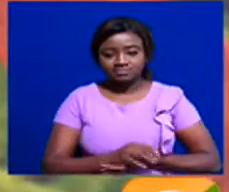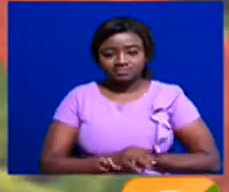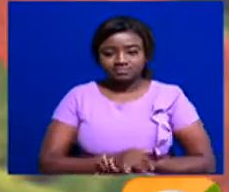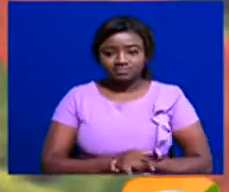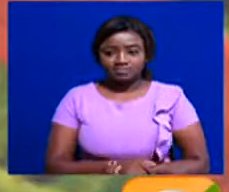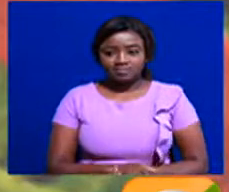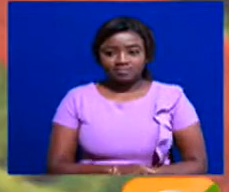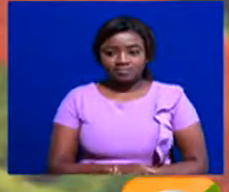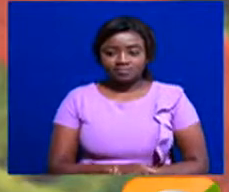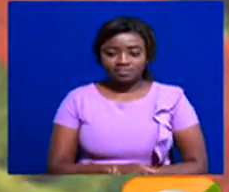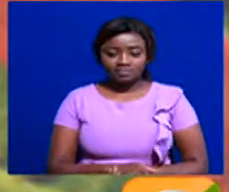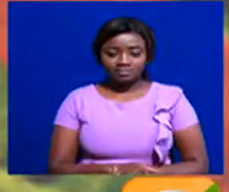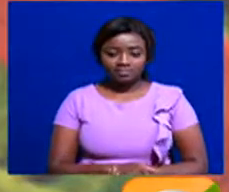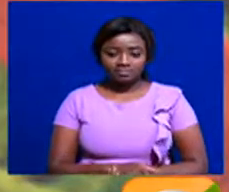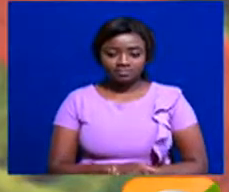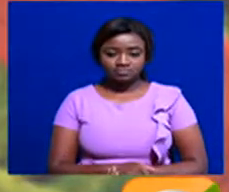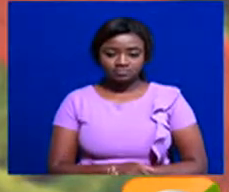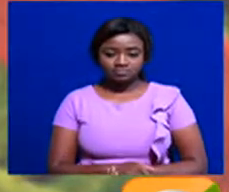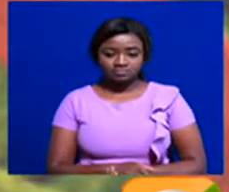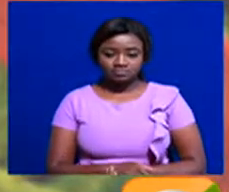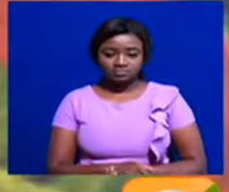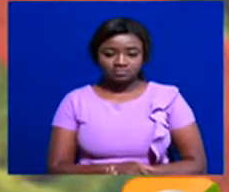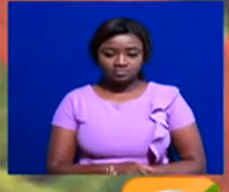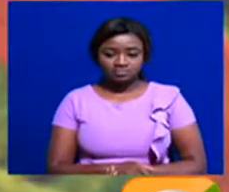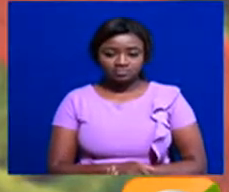the period that you use for farming. Yeah.